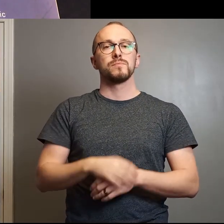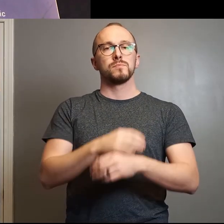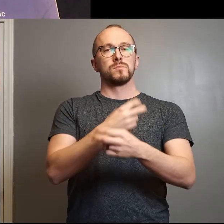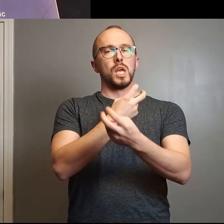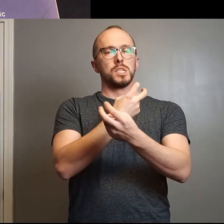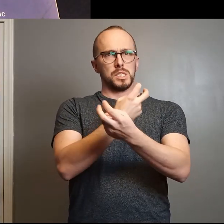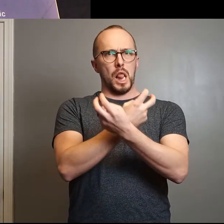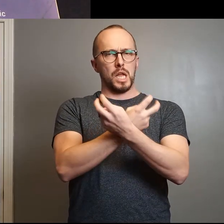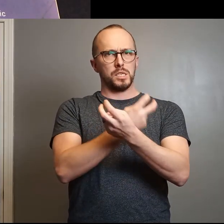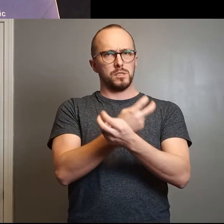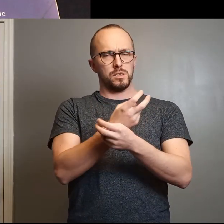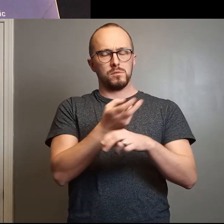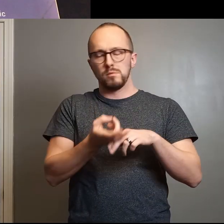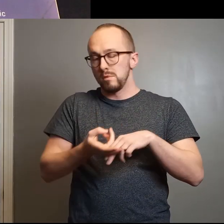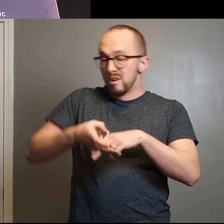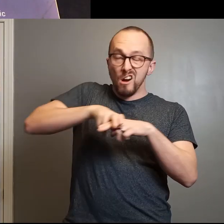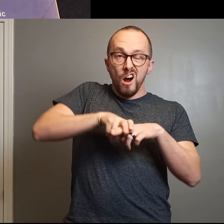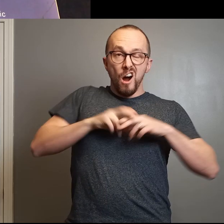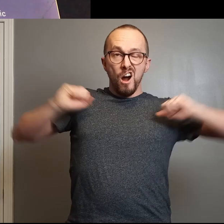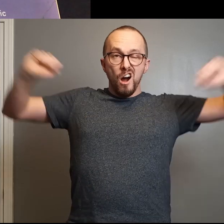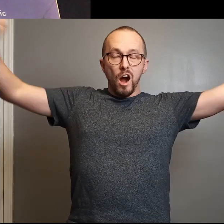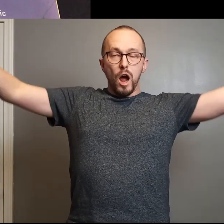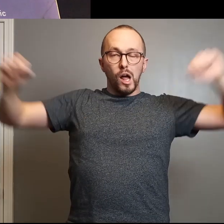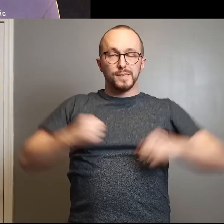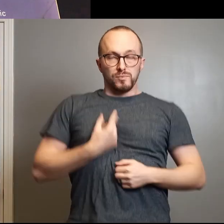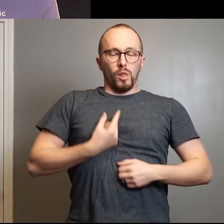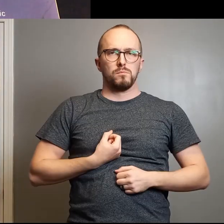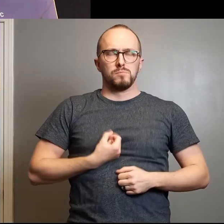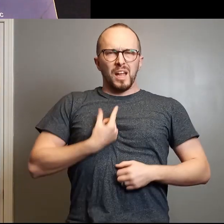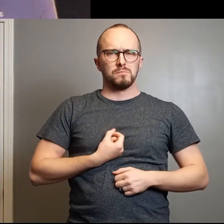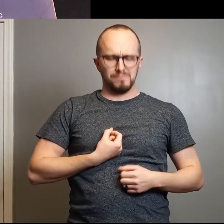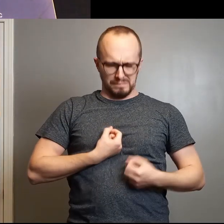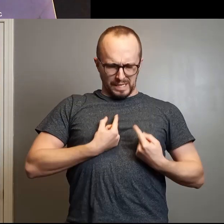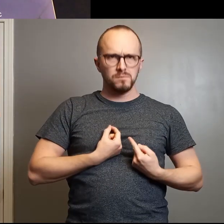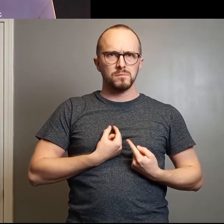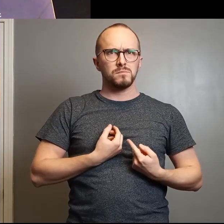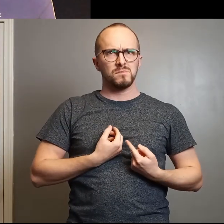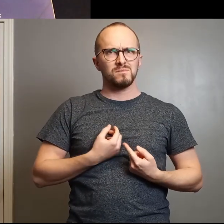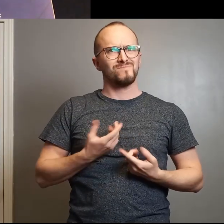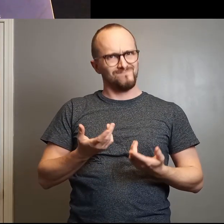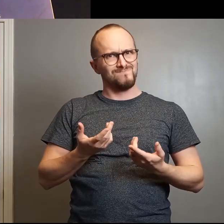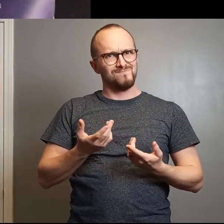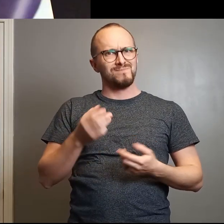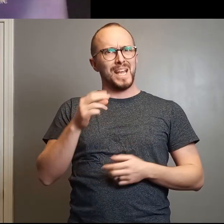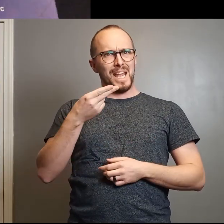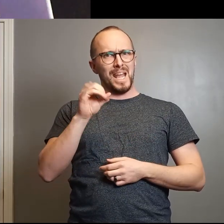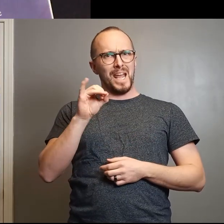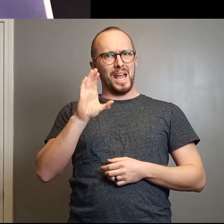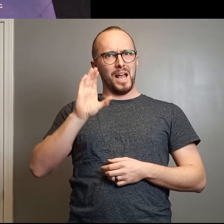Skeleton woke up. Hic, hic, hic. Had the hiccups. Hic, hic,